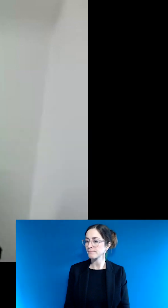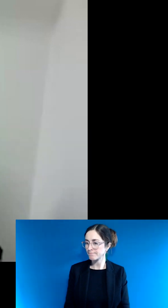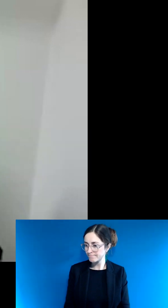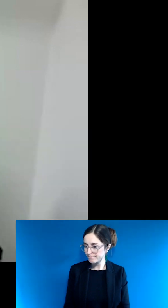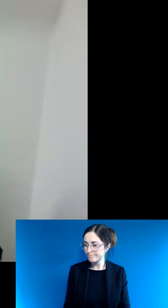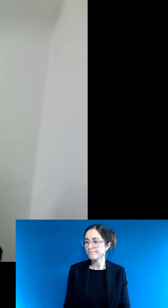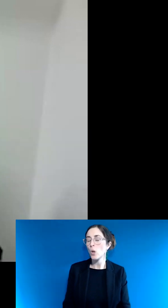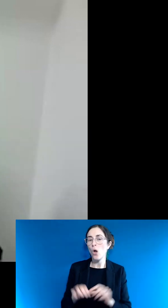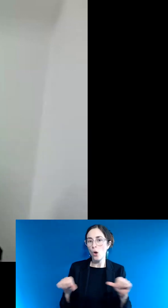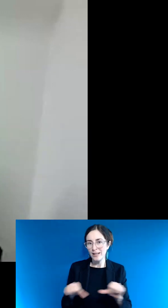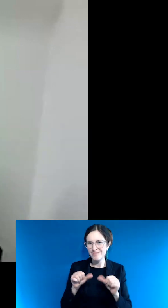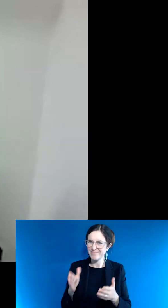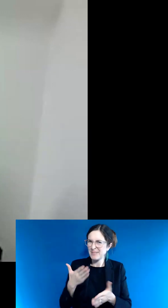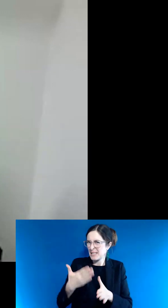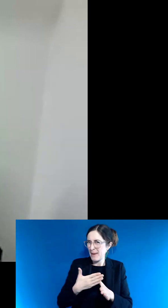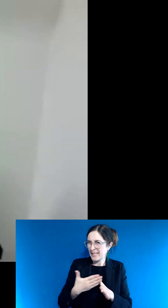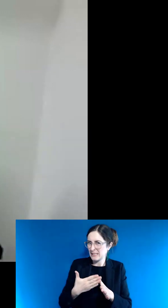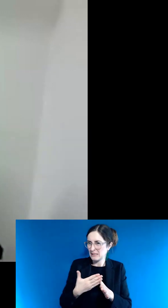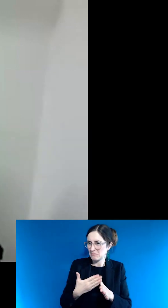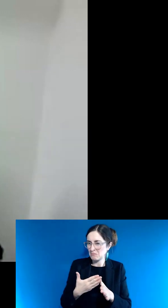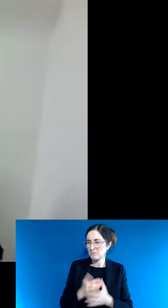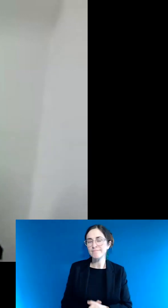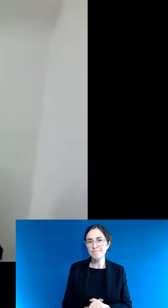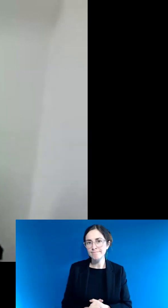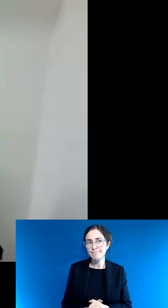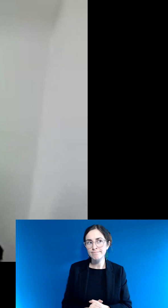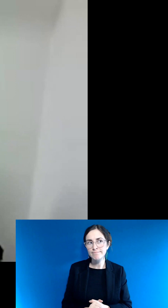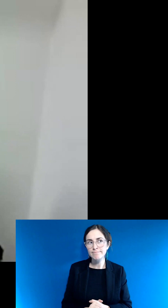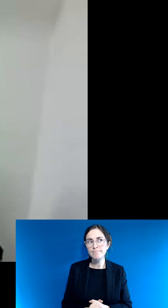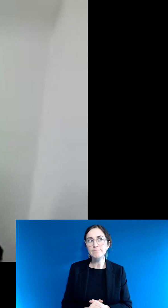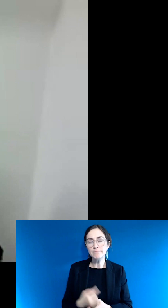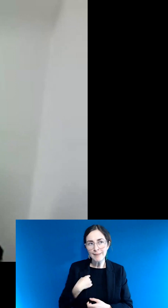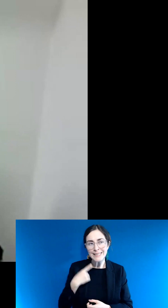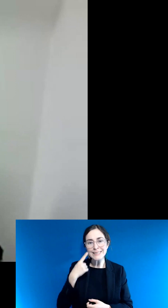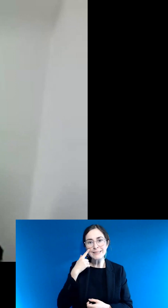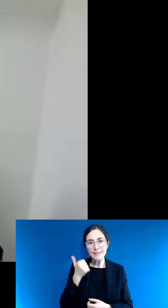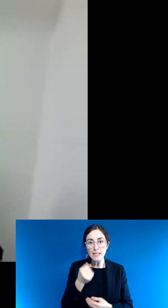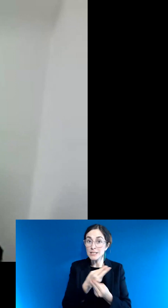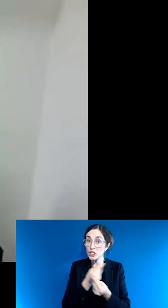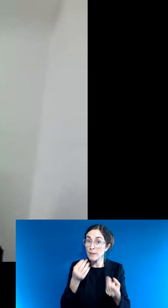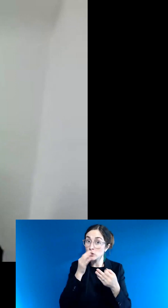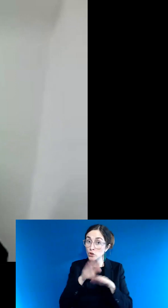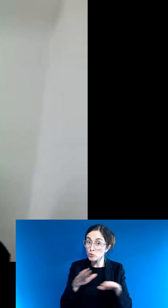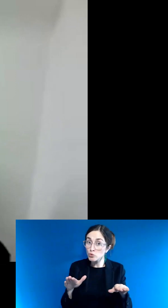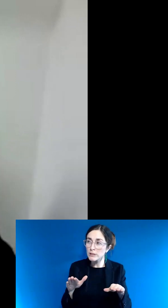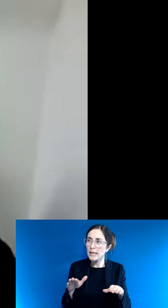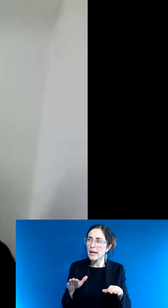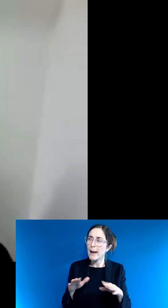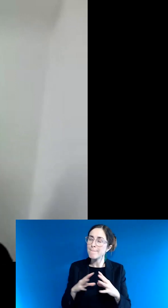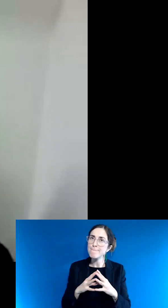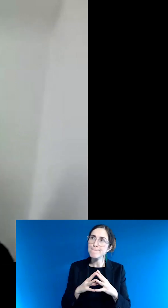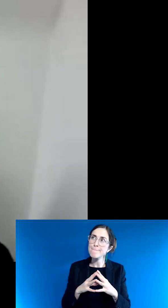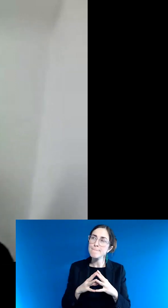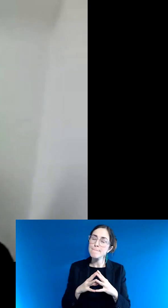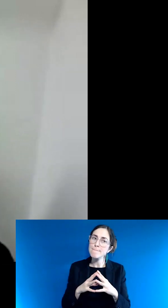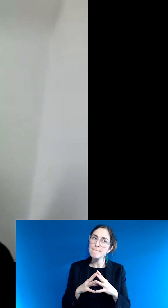Mixed feelings. For starters, I guess, again, it depends. If I've definitely seen kids who are actually